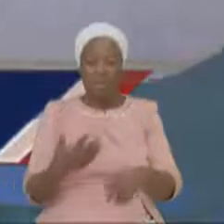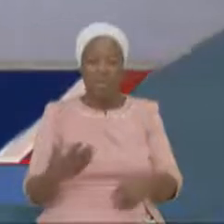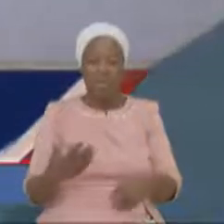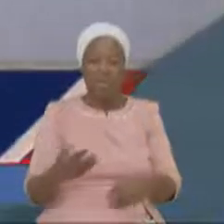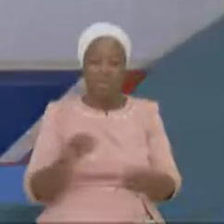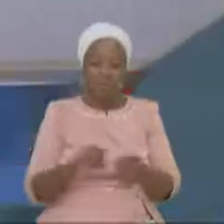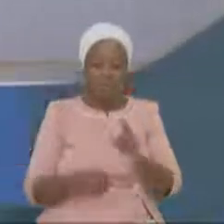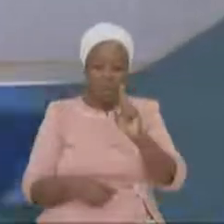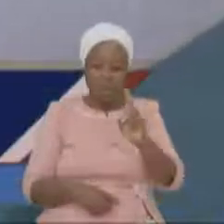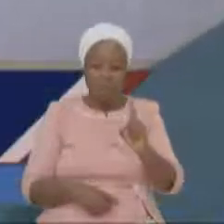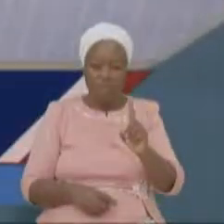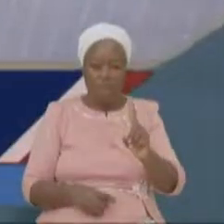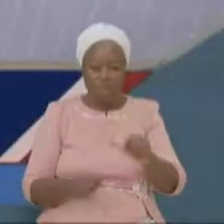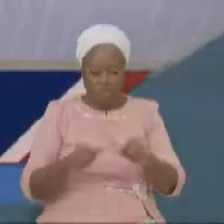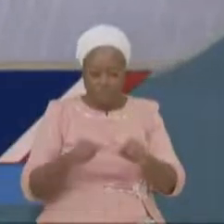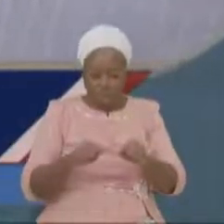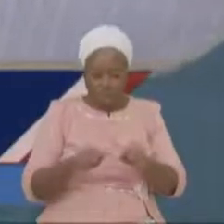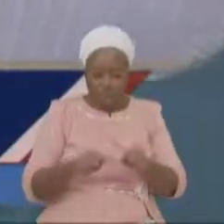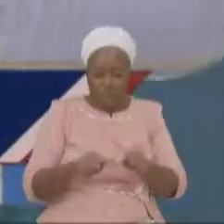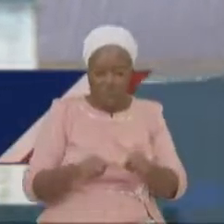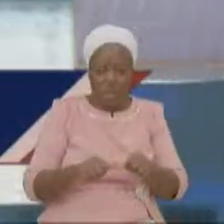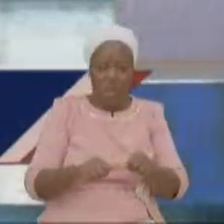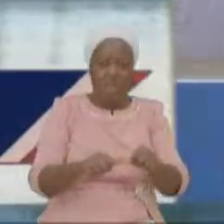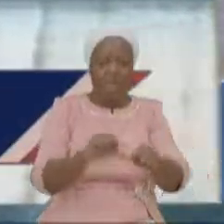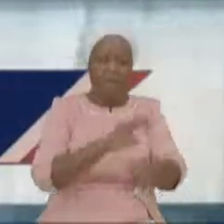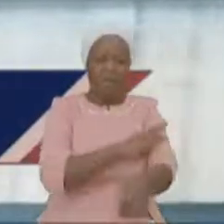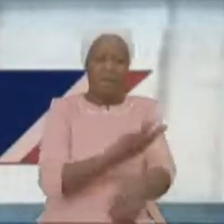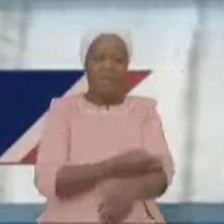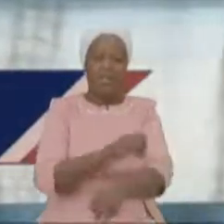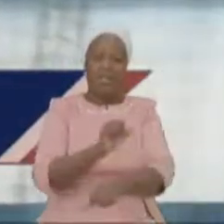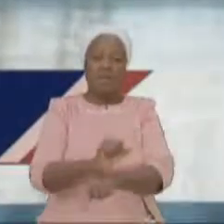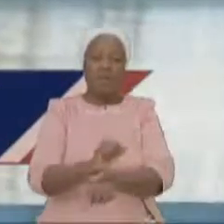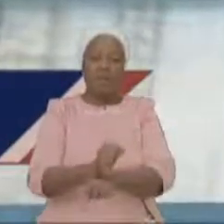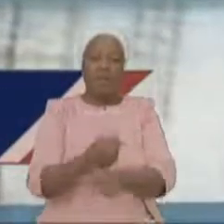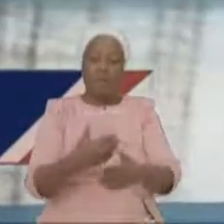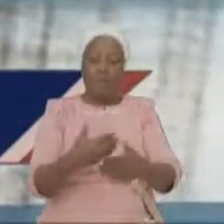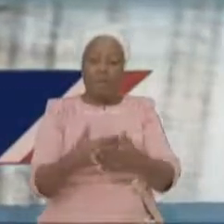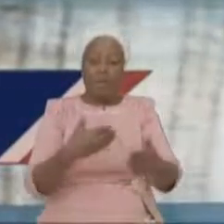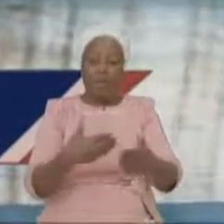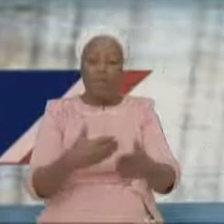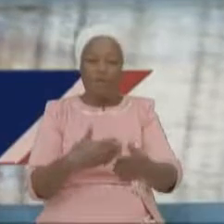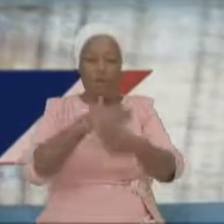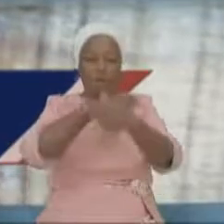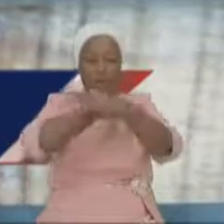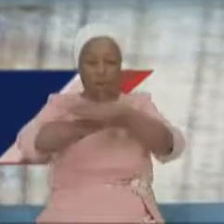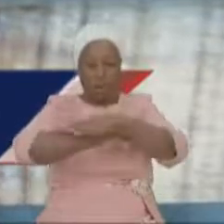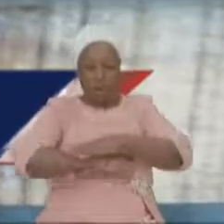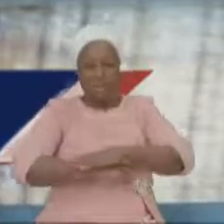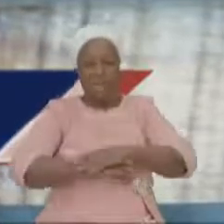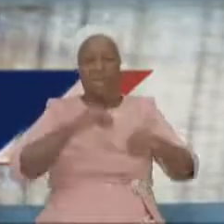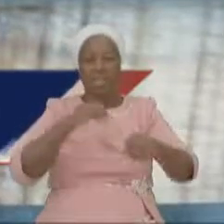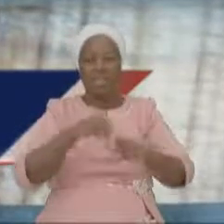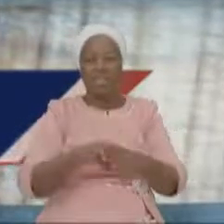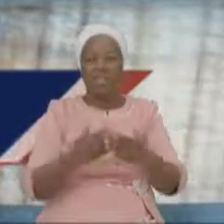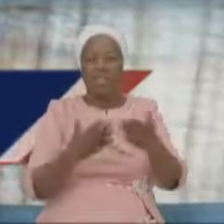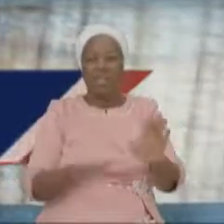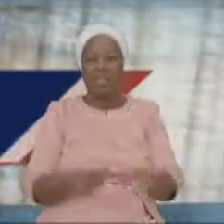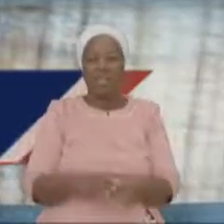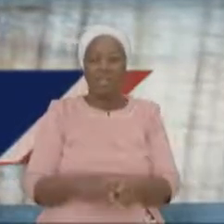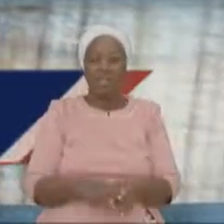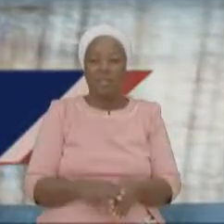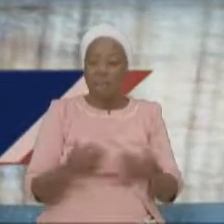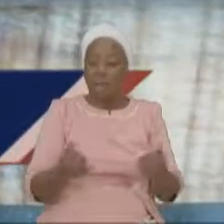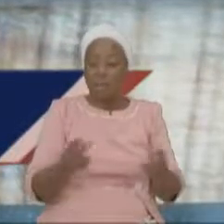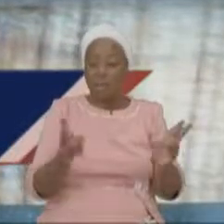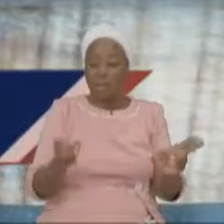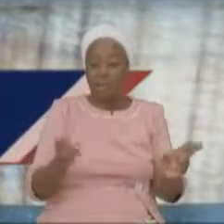Number one, consistent mighty works before resting in death. Now, Herod did not